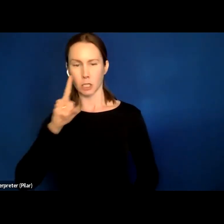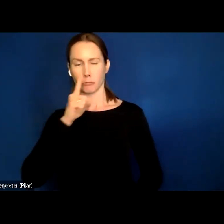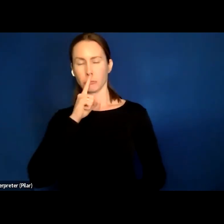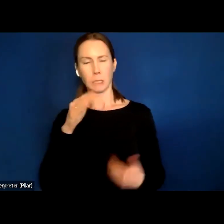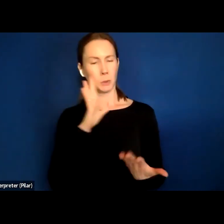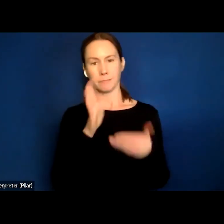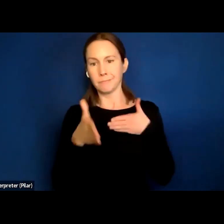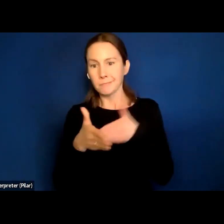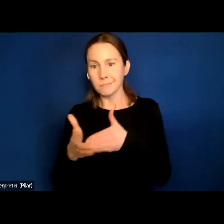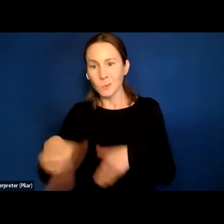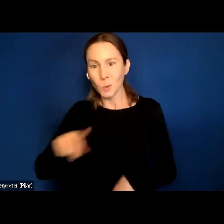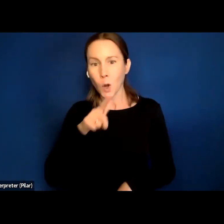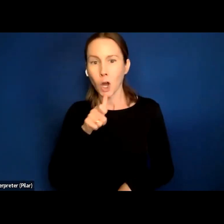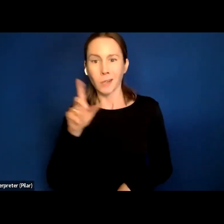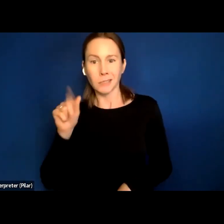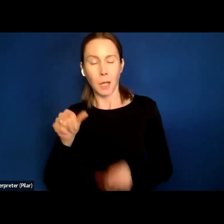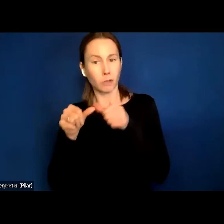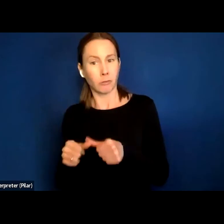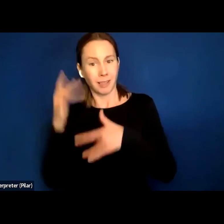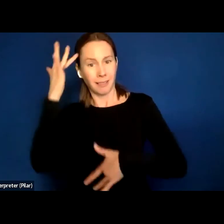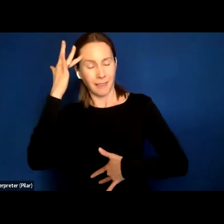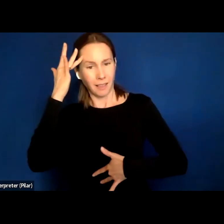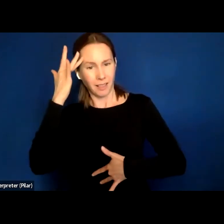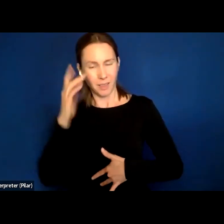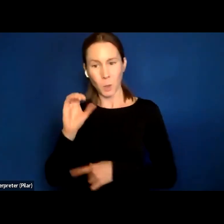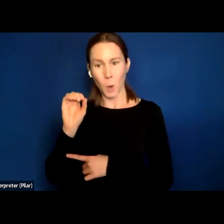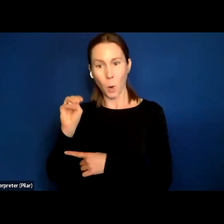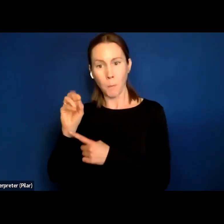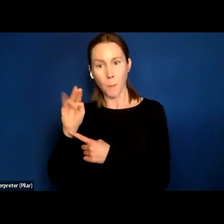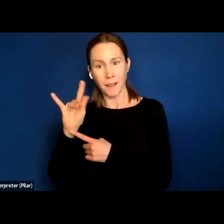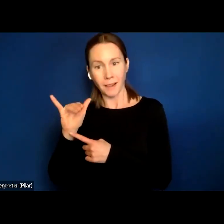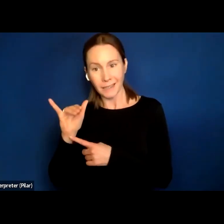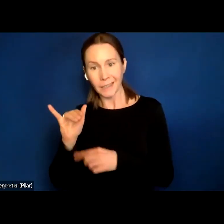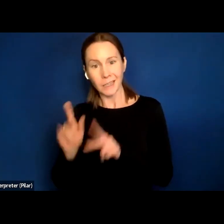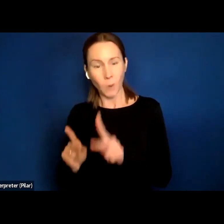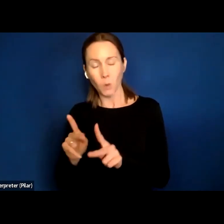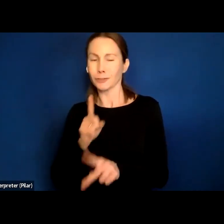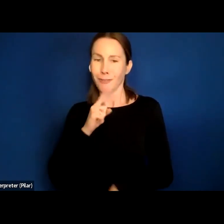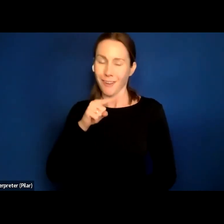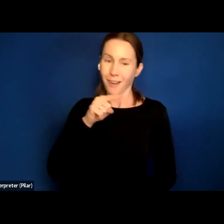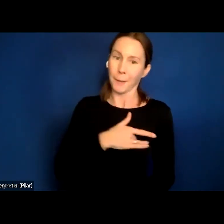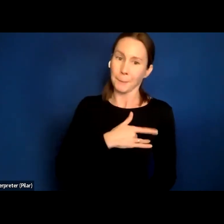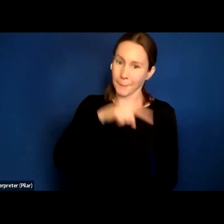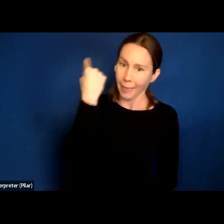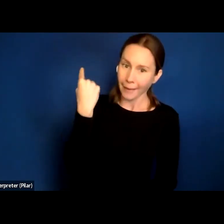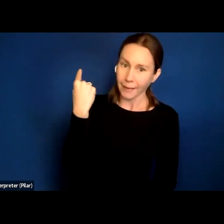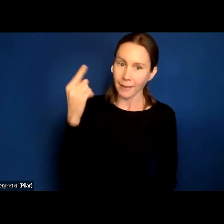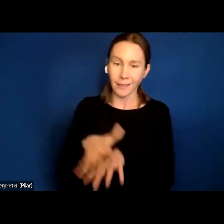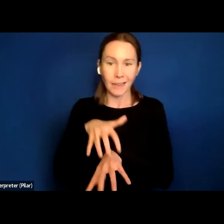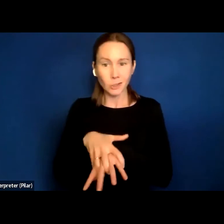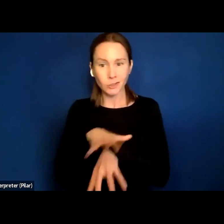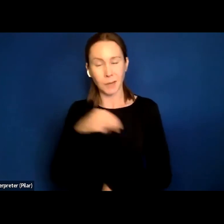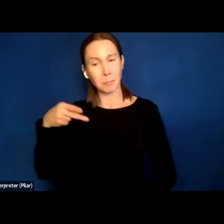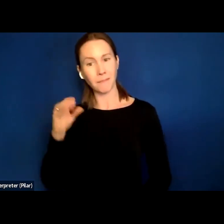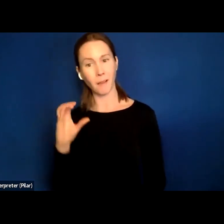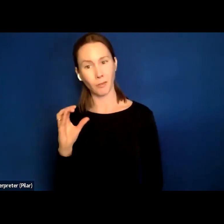ill lives, who we also know are more likely to be Black, Indigenous, and people of color. And in